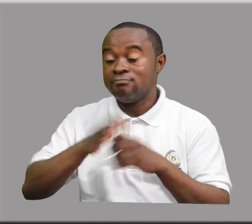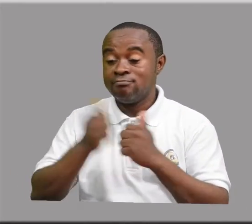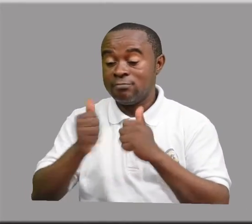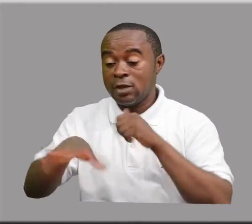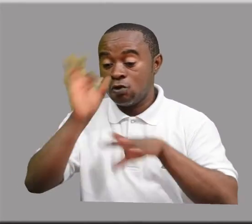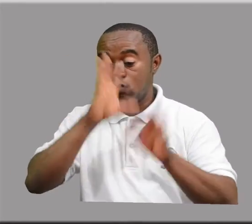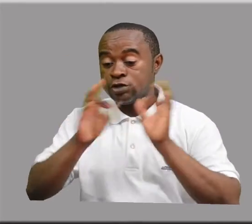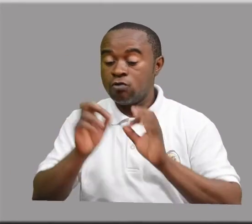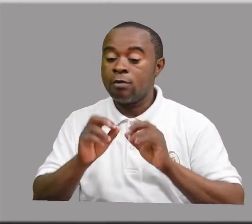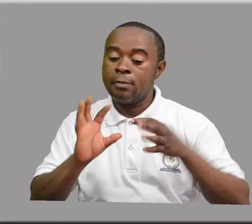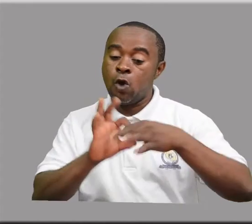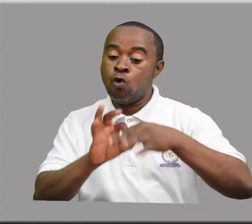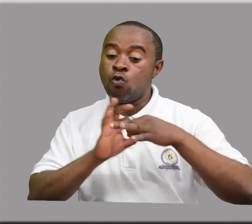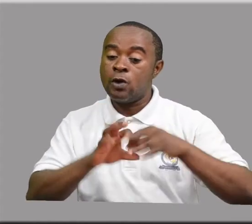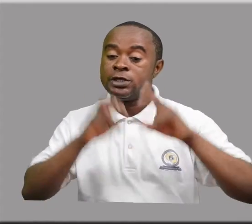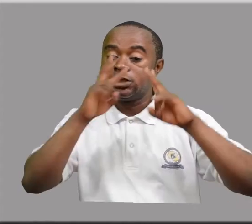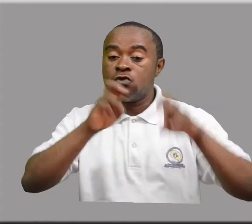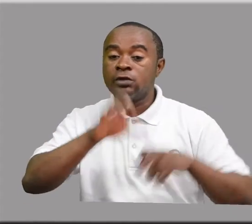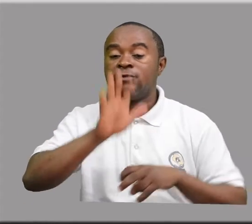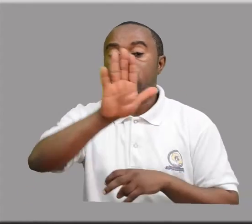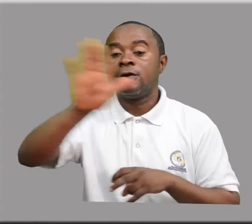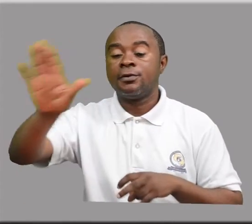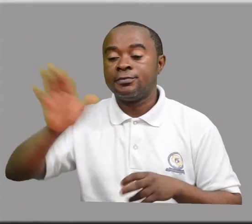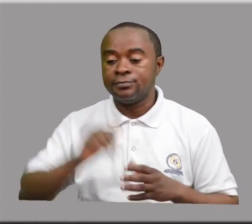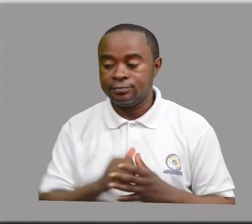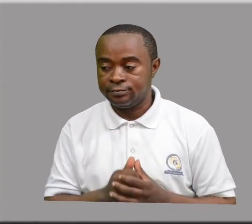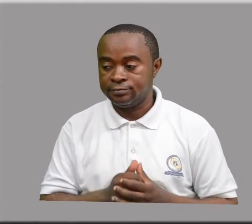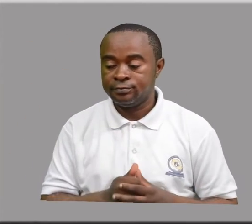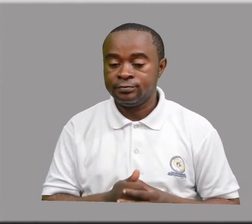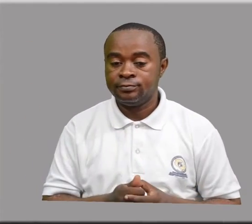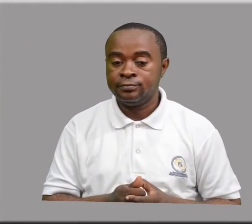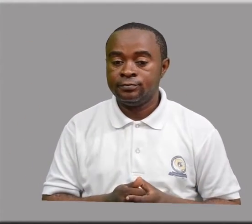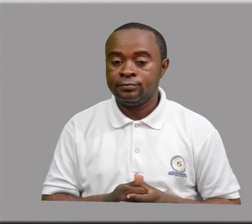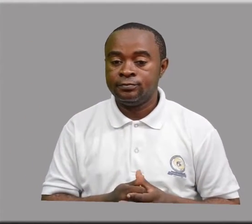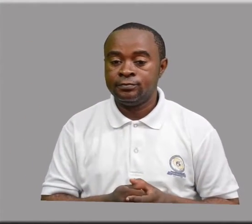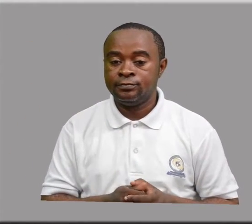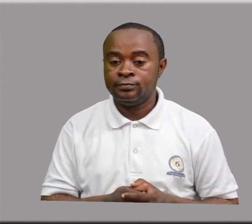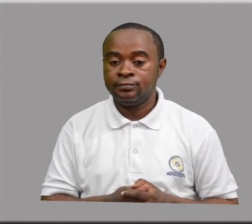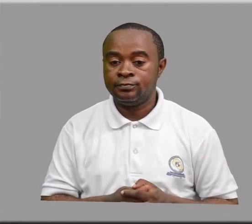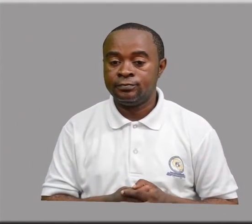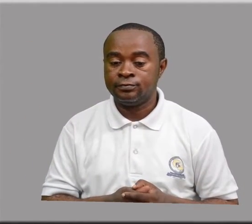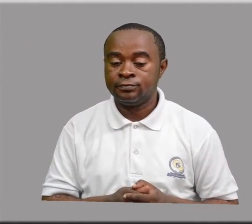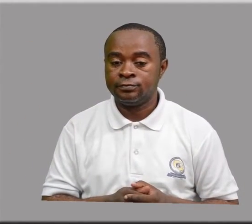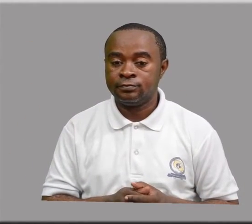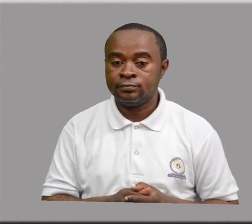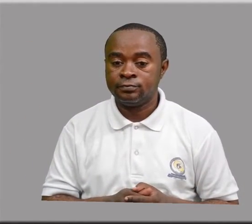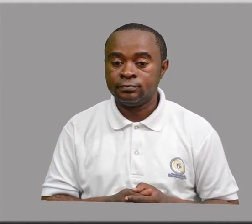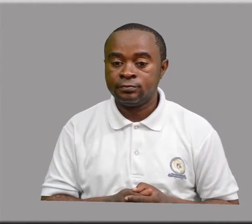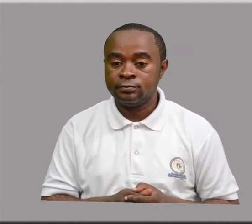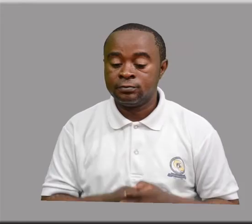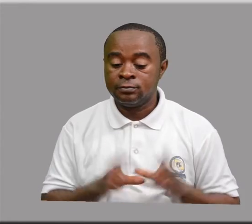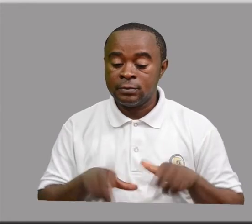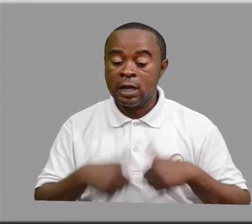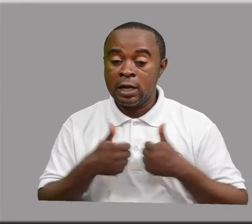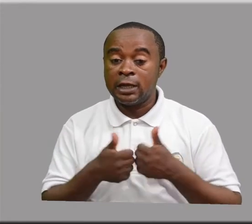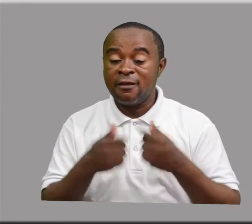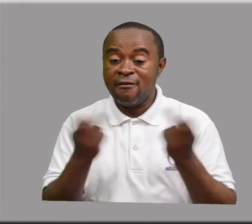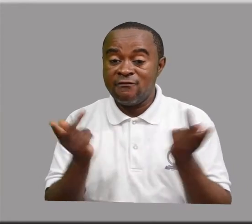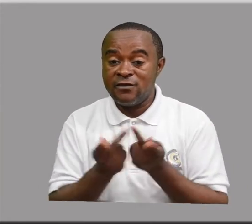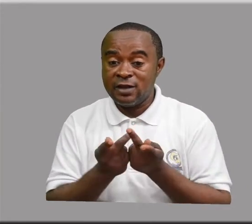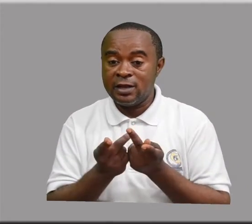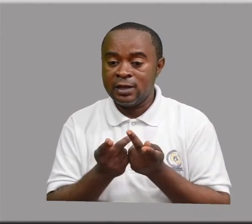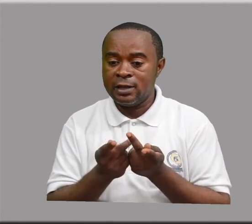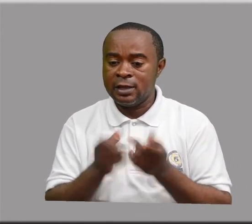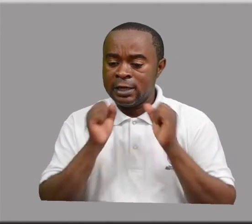snowballing? And you have to explain why you are going to use that strategy. But also,